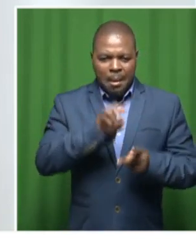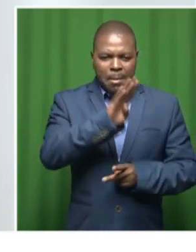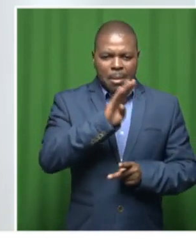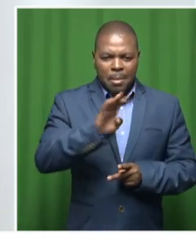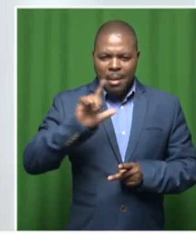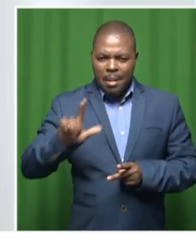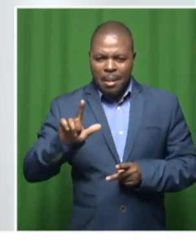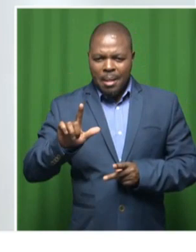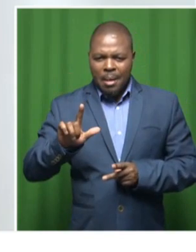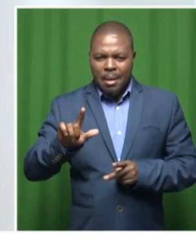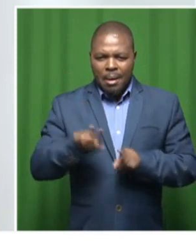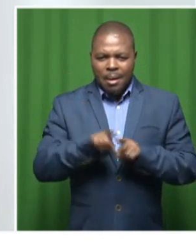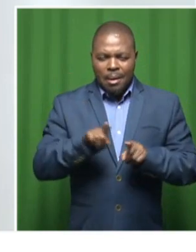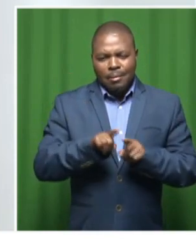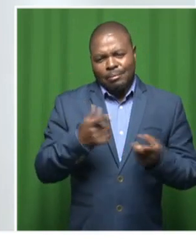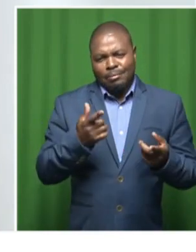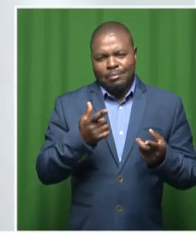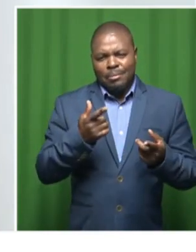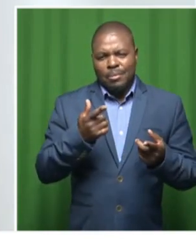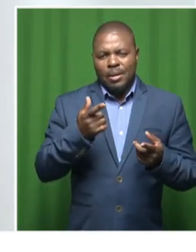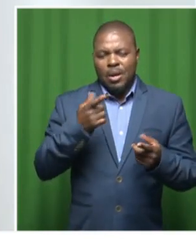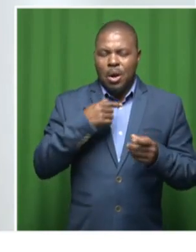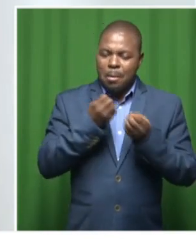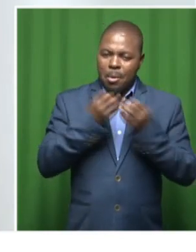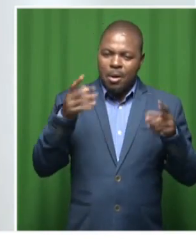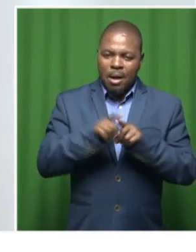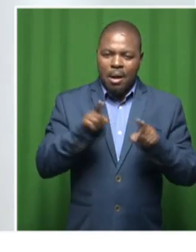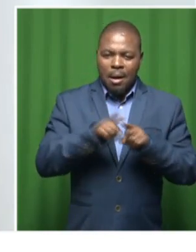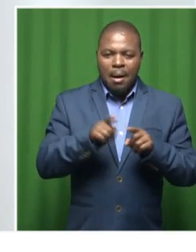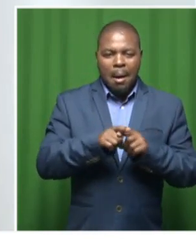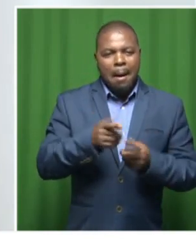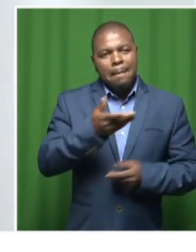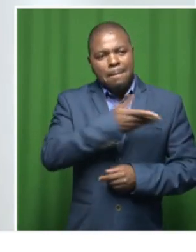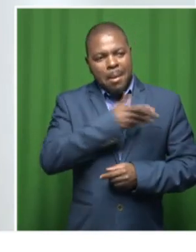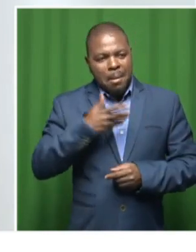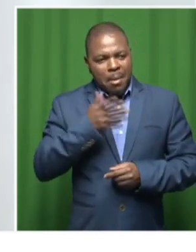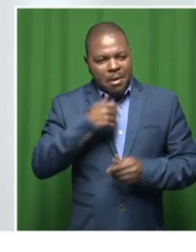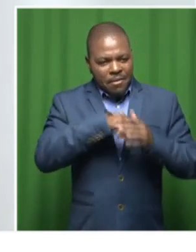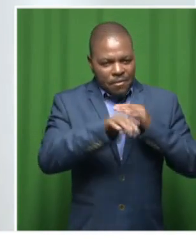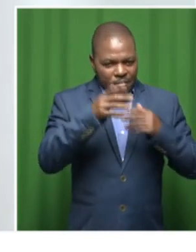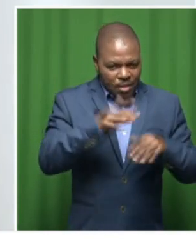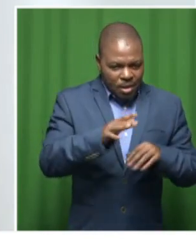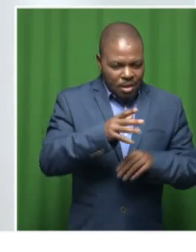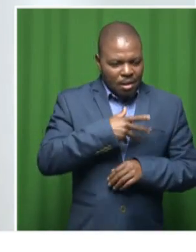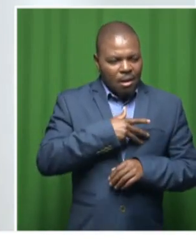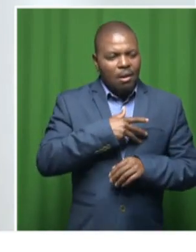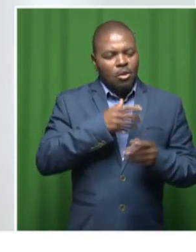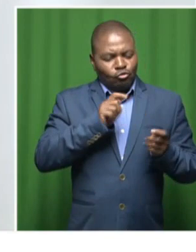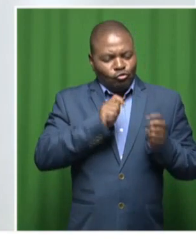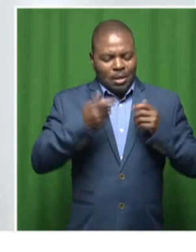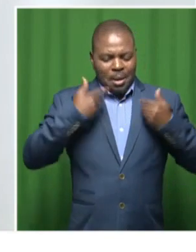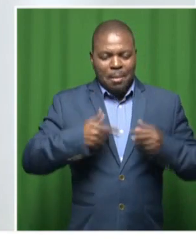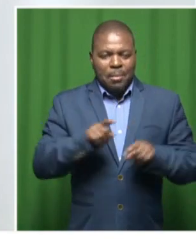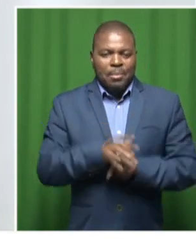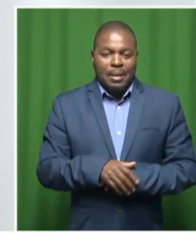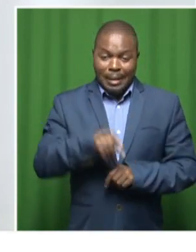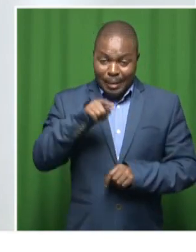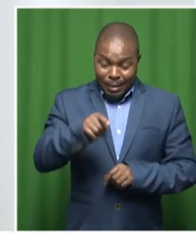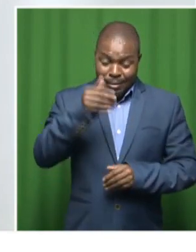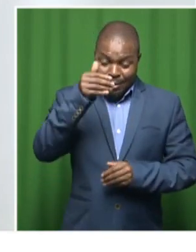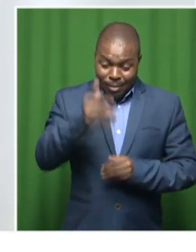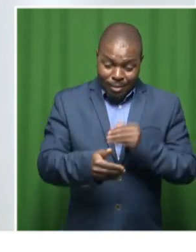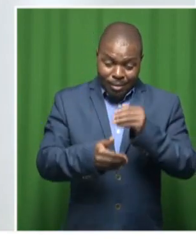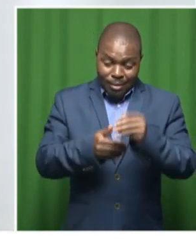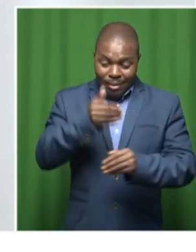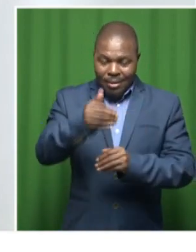is known as your Brazilian butt lift. And we're also seeing a lot of mummy makeovers, liposuction, liposculpting. And I think this trend is going to definitely continue